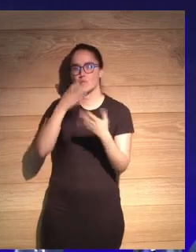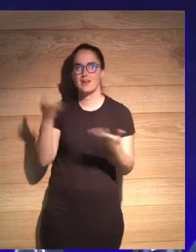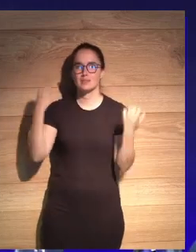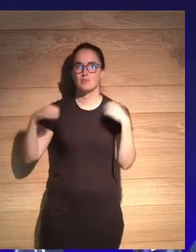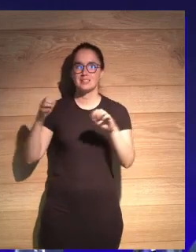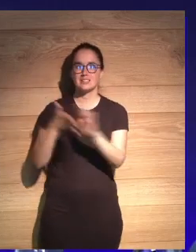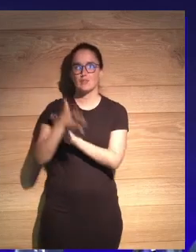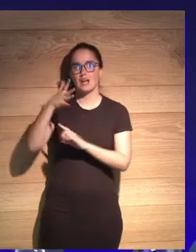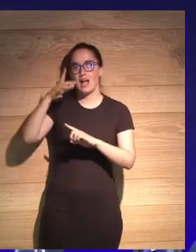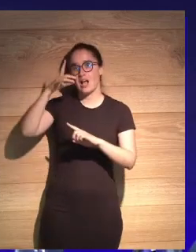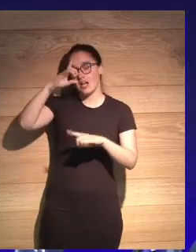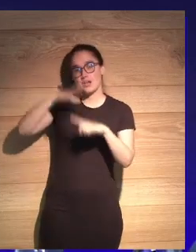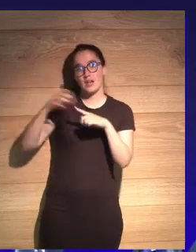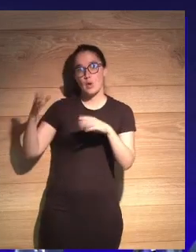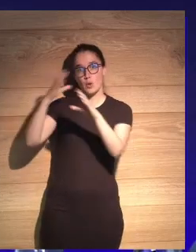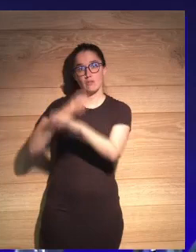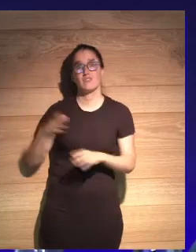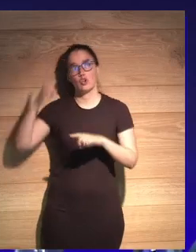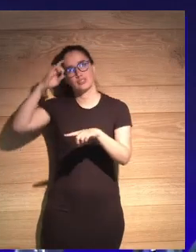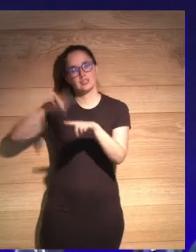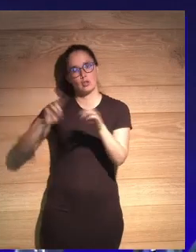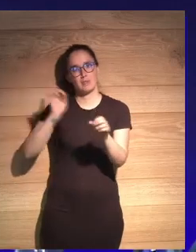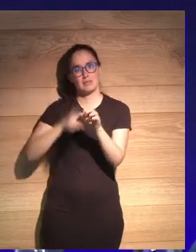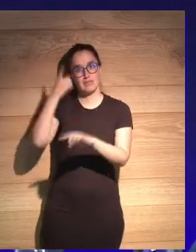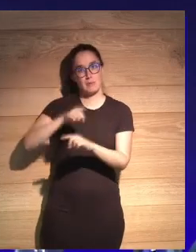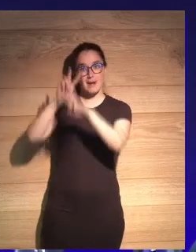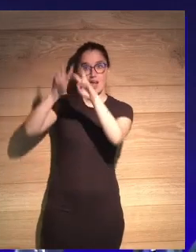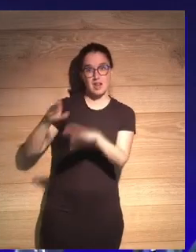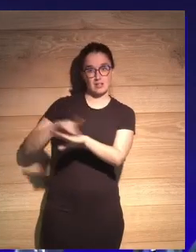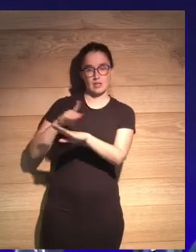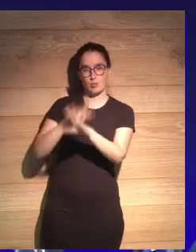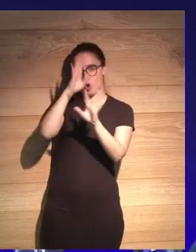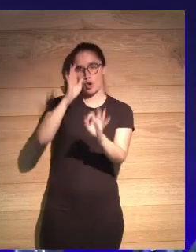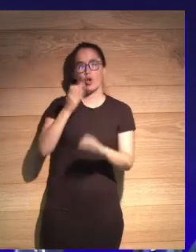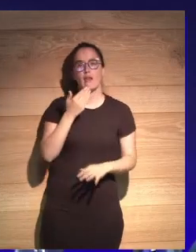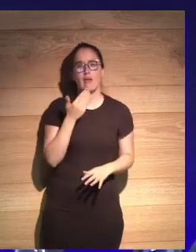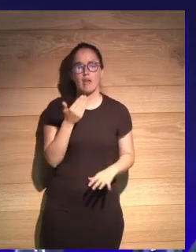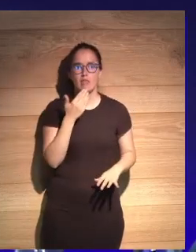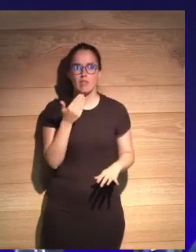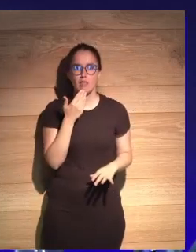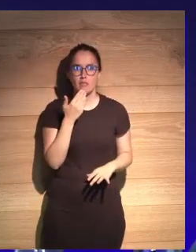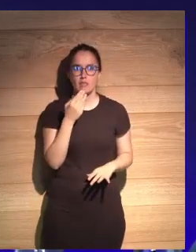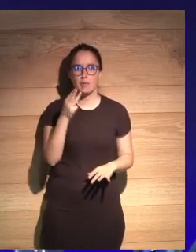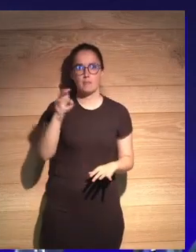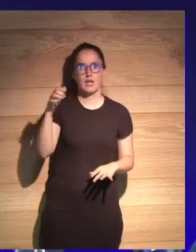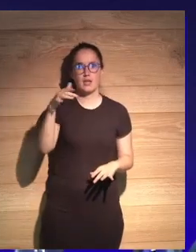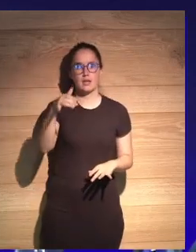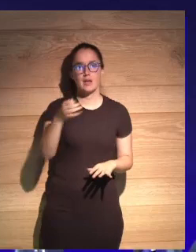to establish good practice manuals, so that we incorporate neurologists